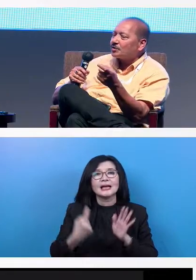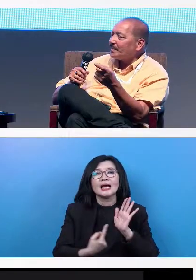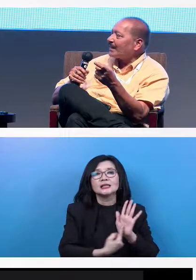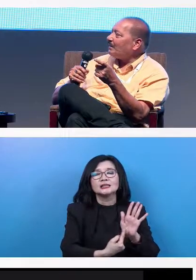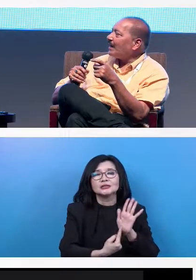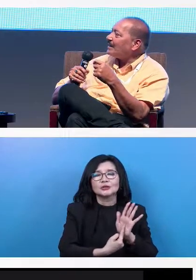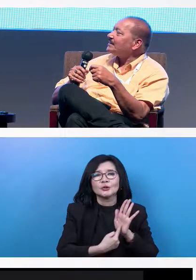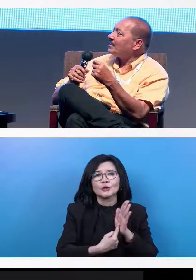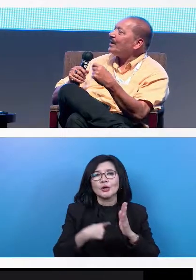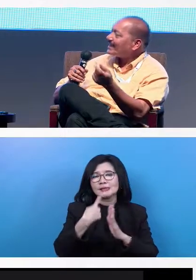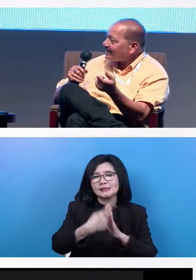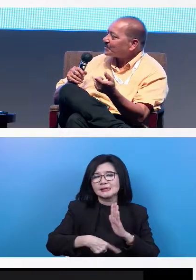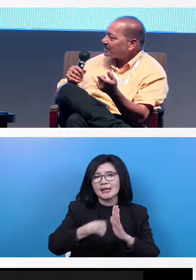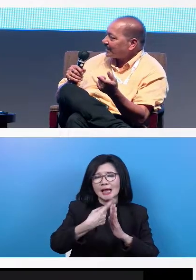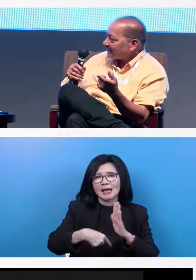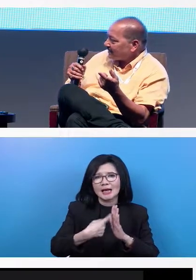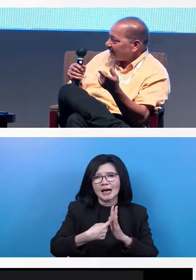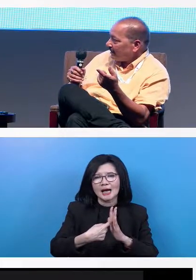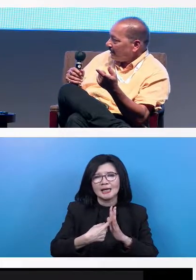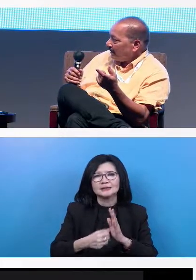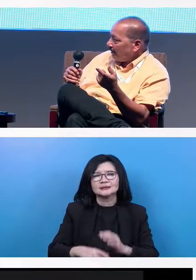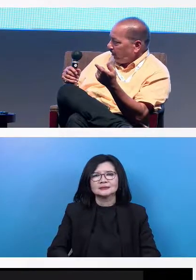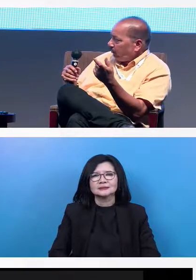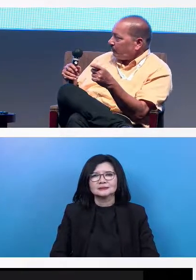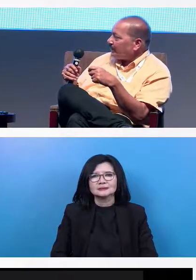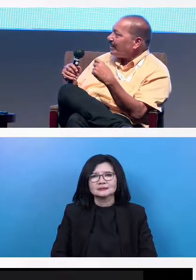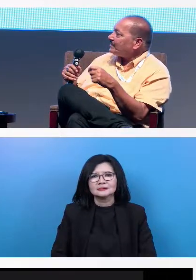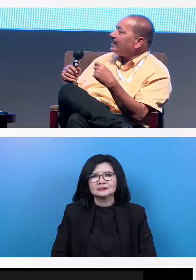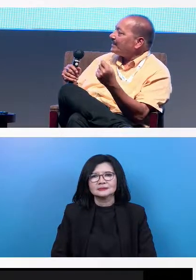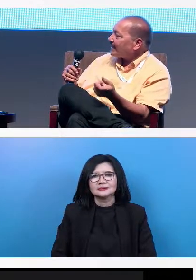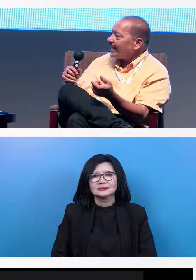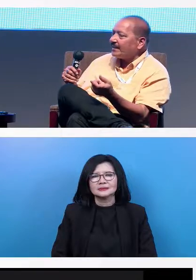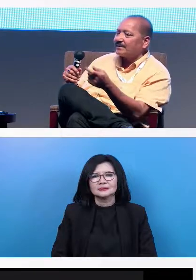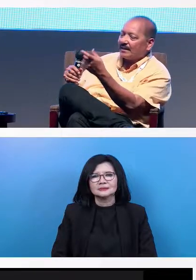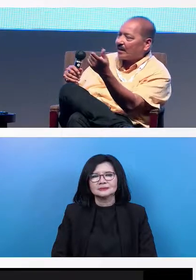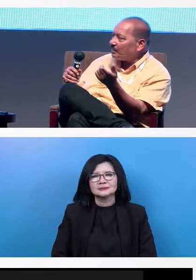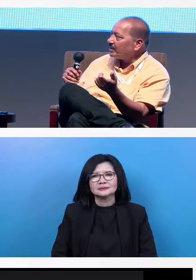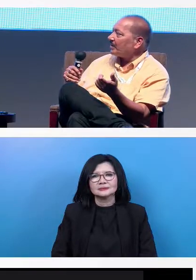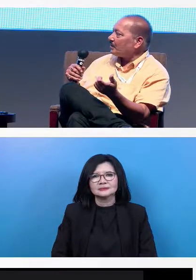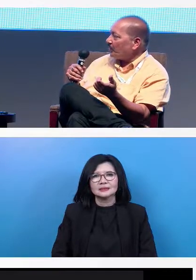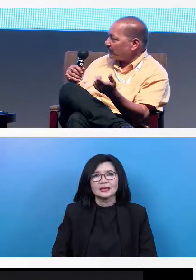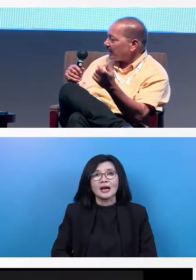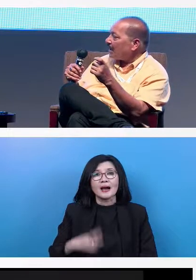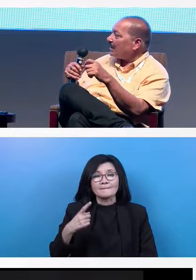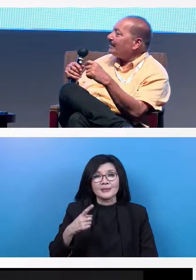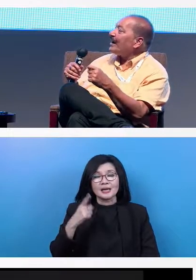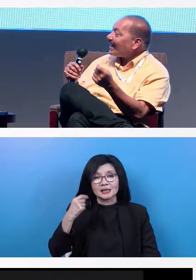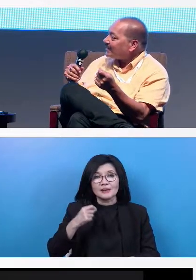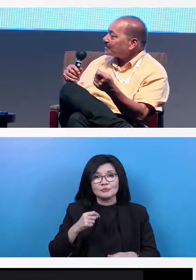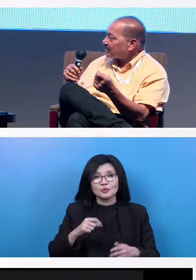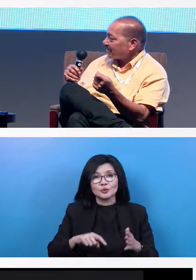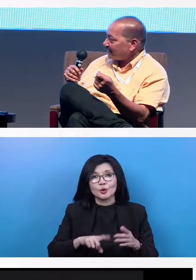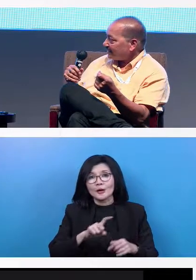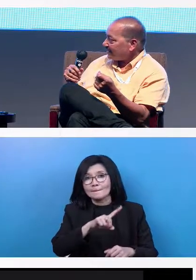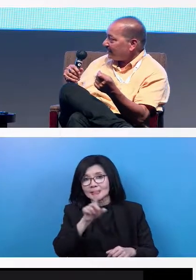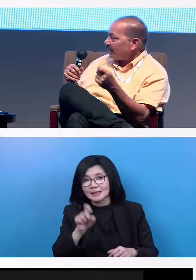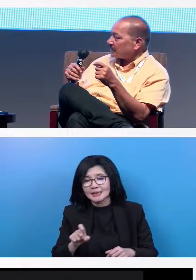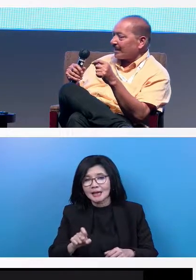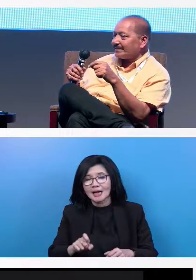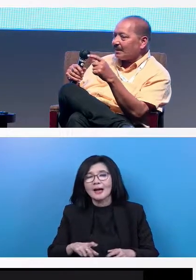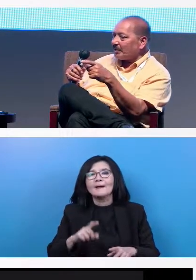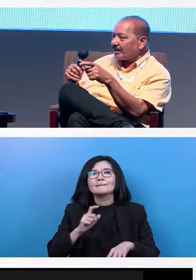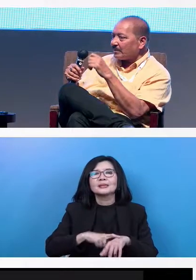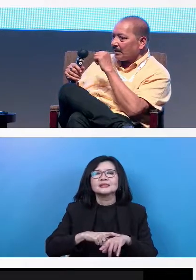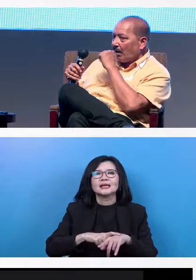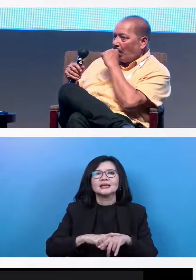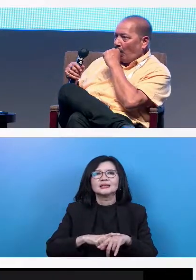in retrospect, I will ask, did we ask these questions? When we were actually designing, say, in Hambantota port, did we ask this question? So